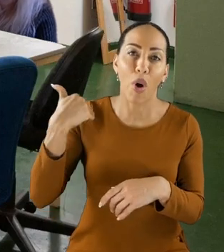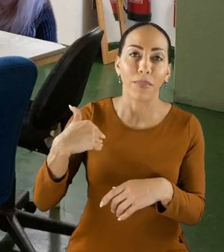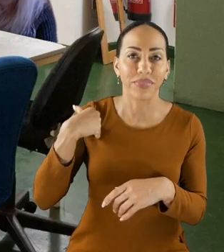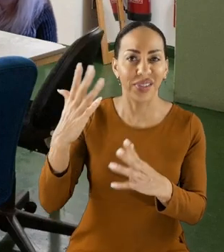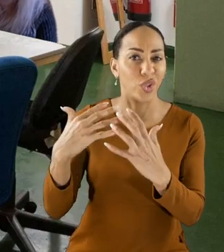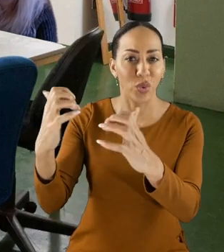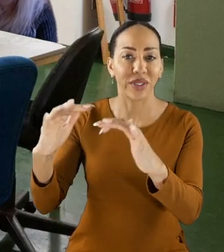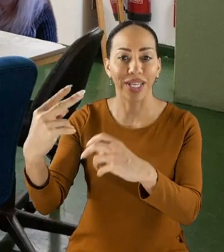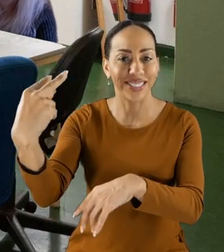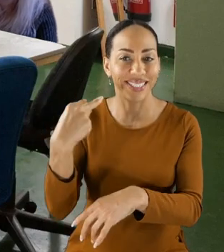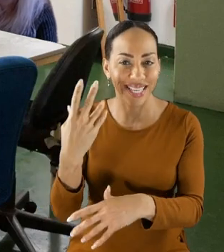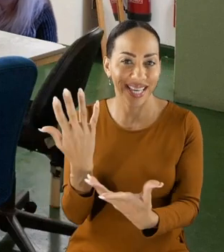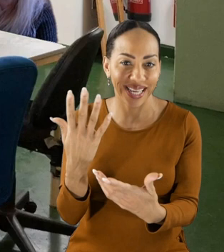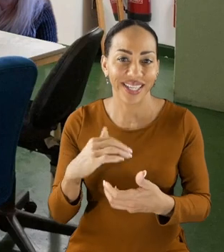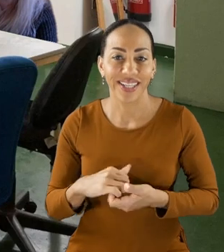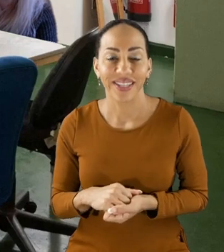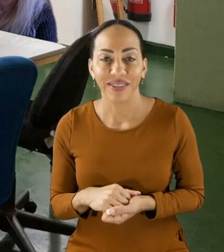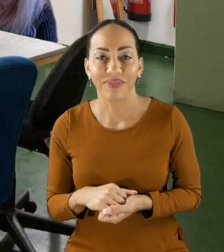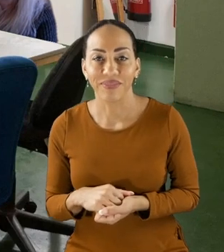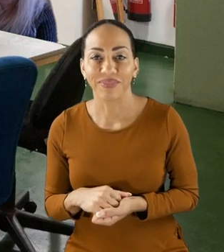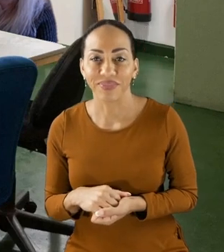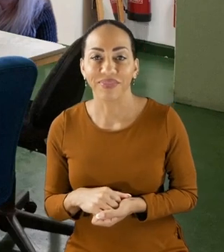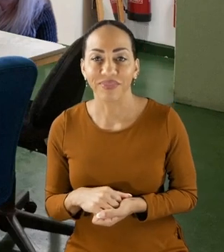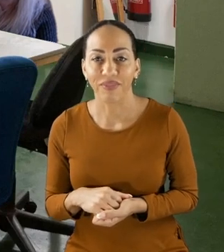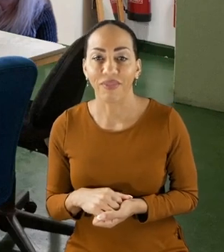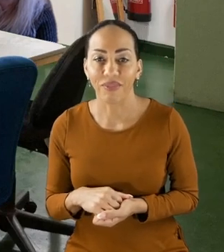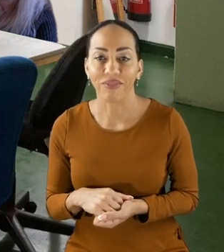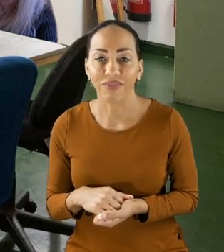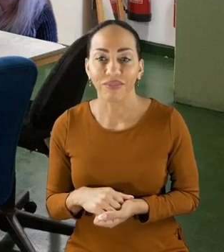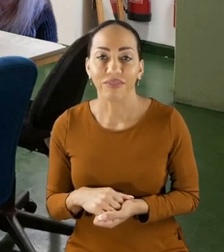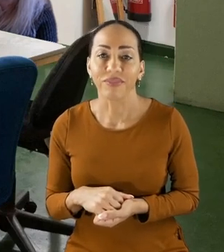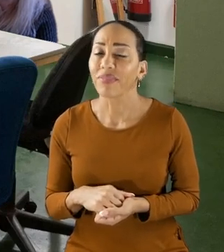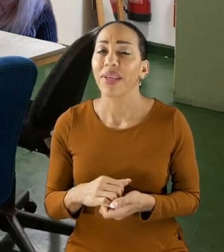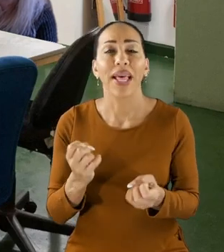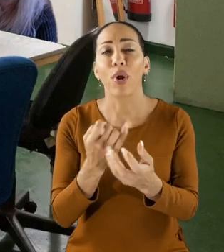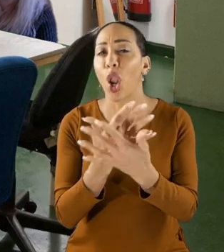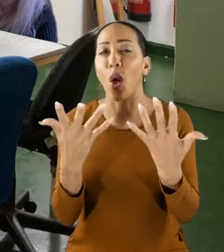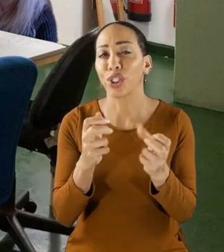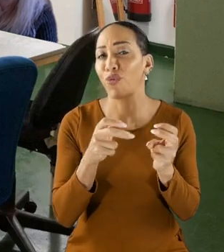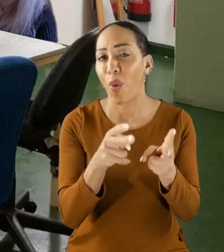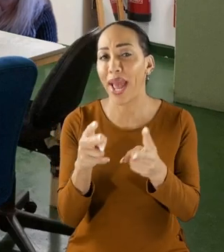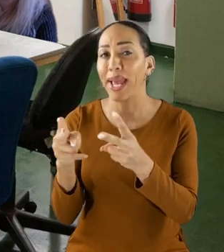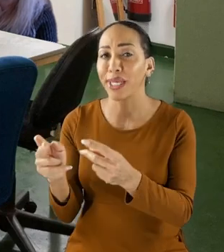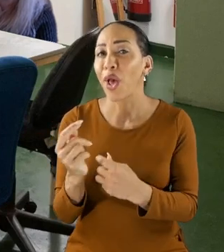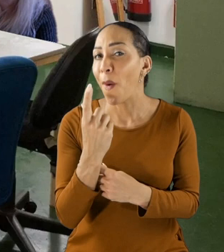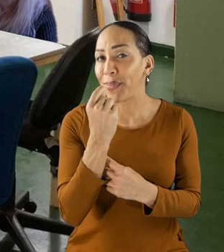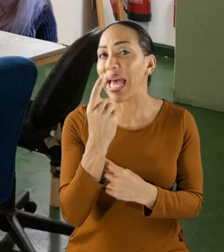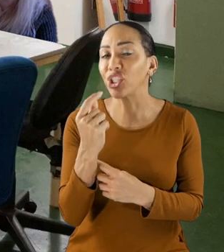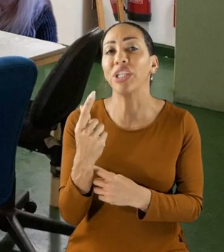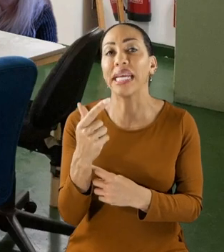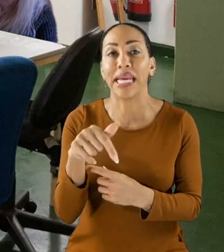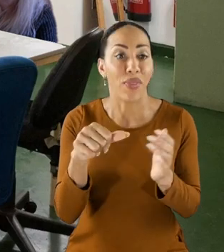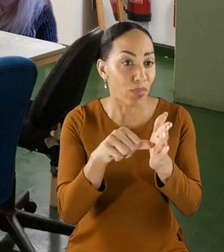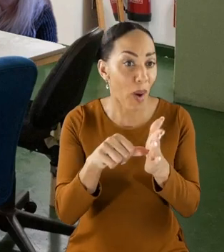Anyway, these are all things that in the project, if we want to look at the best way of doing it, there are lots of ways of